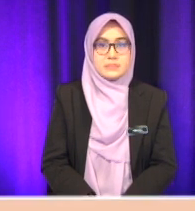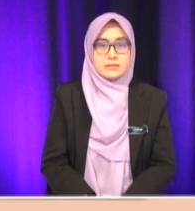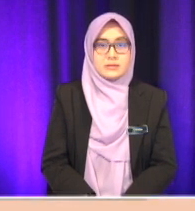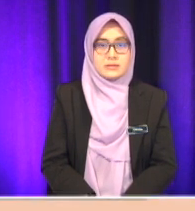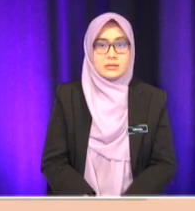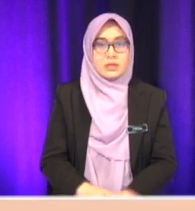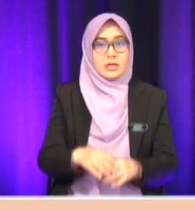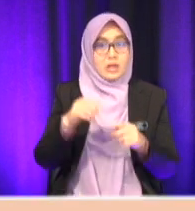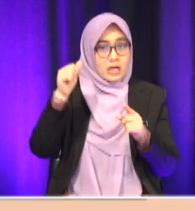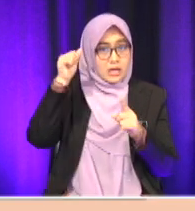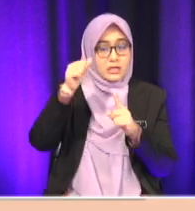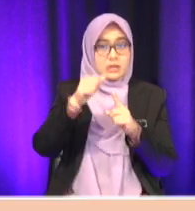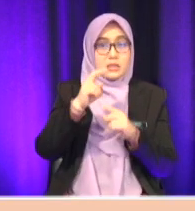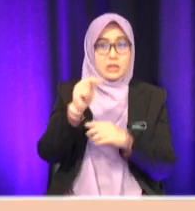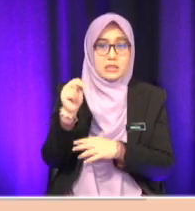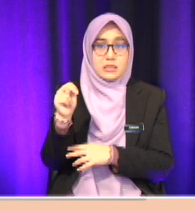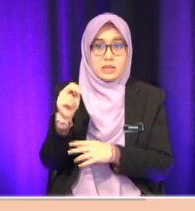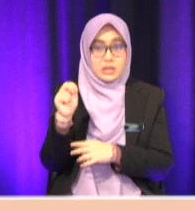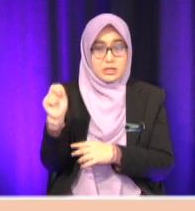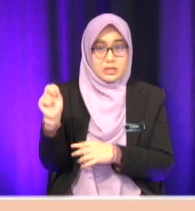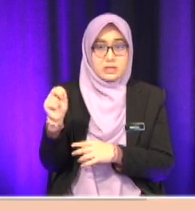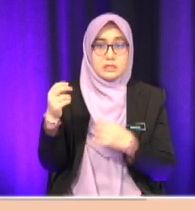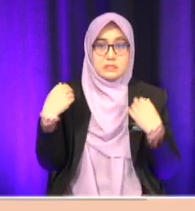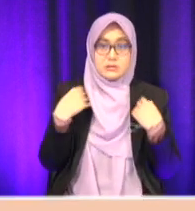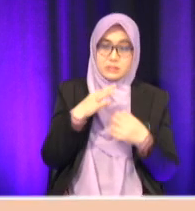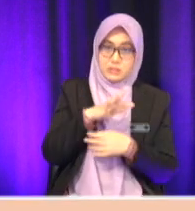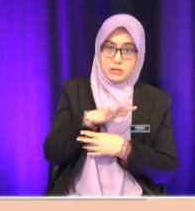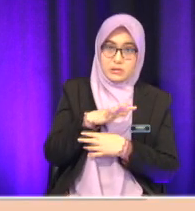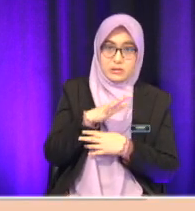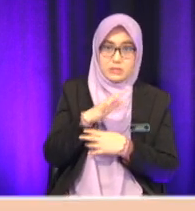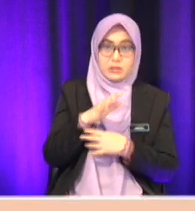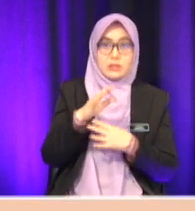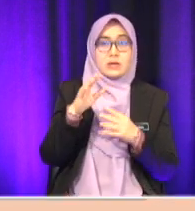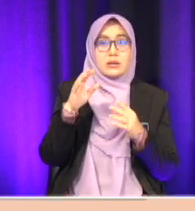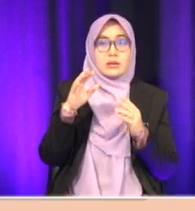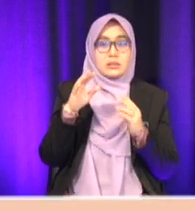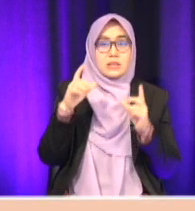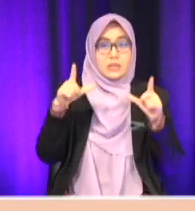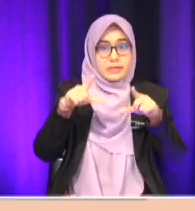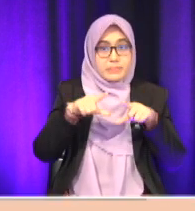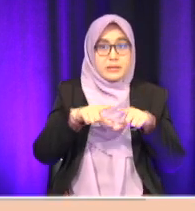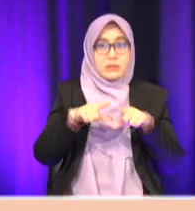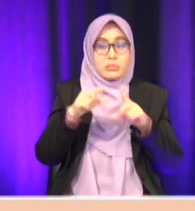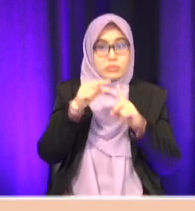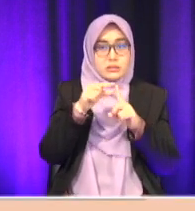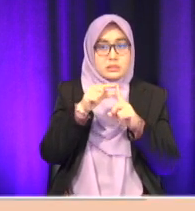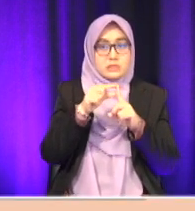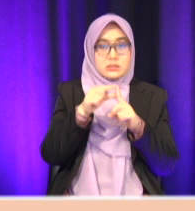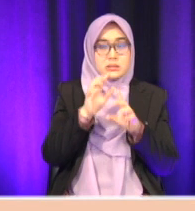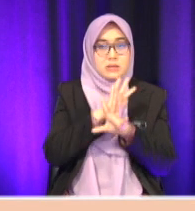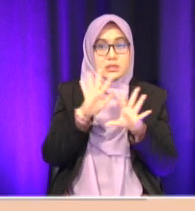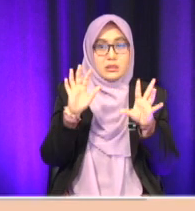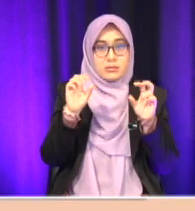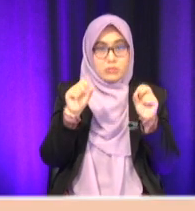instruction also, there will give you the word limit. So here, no more than